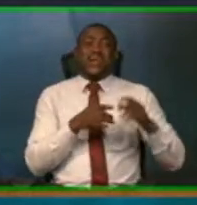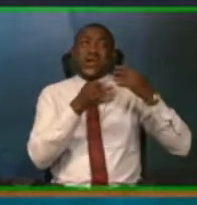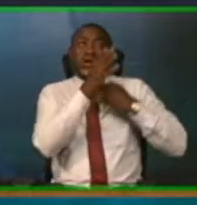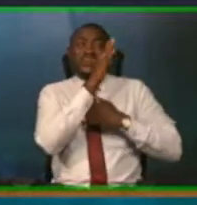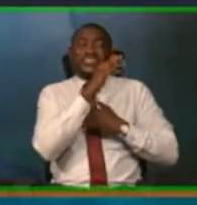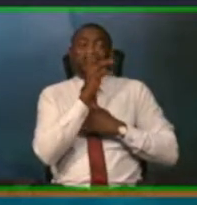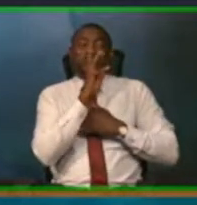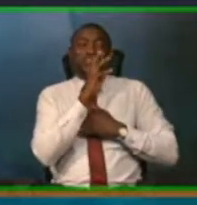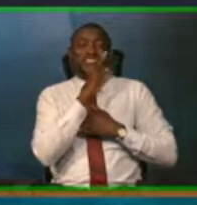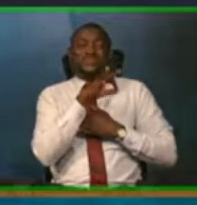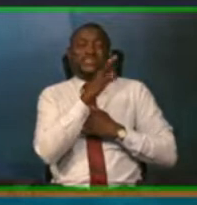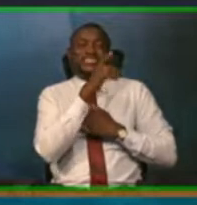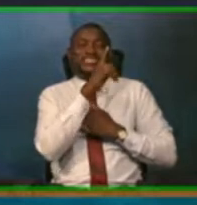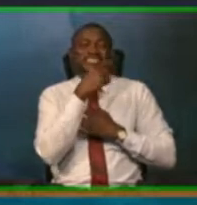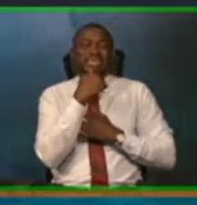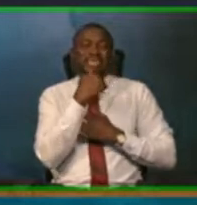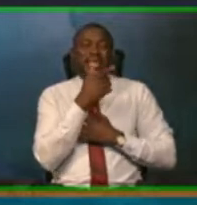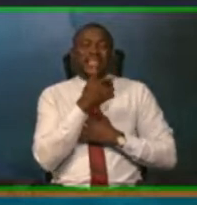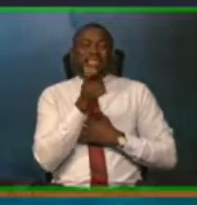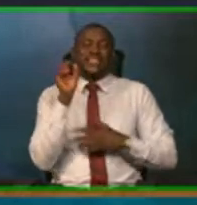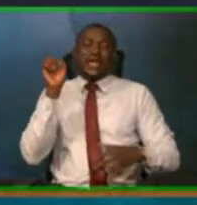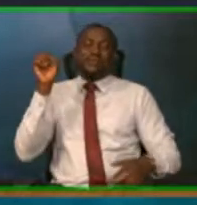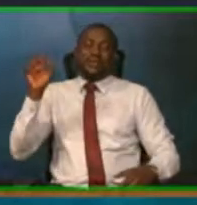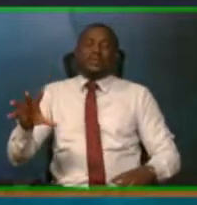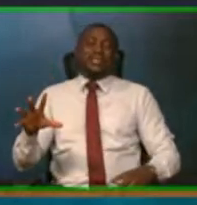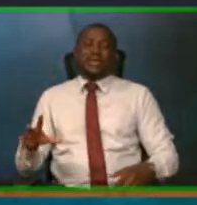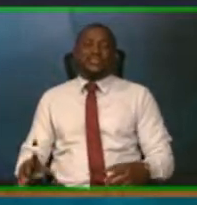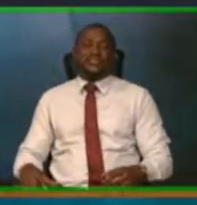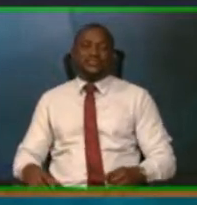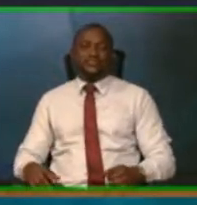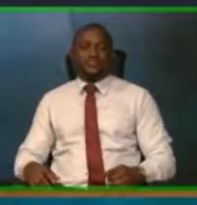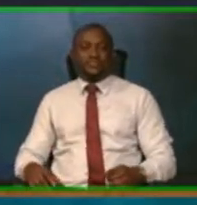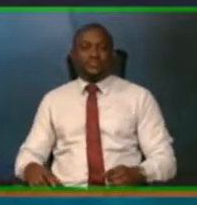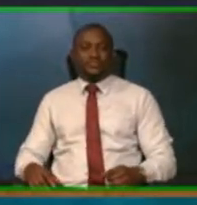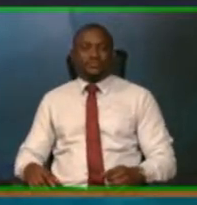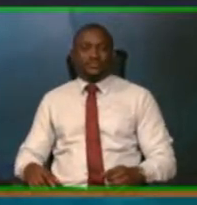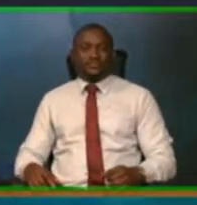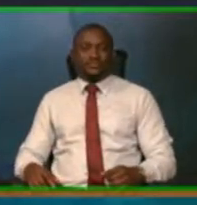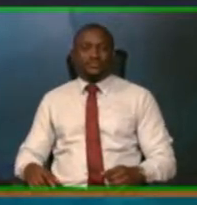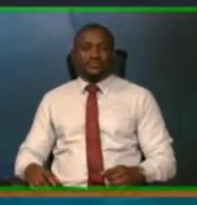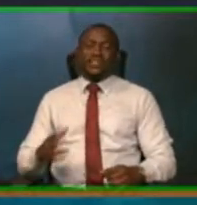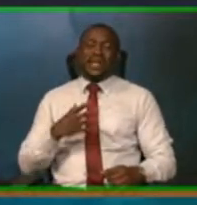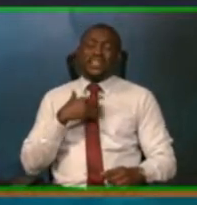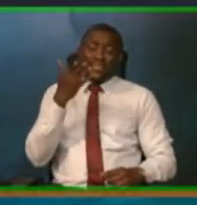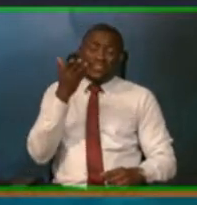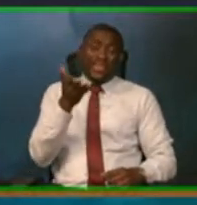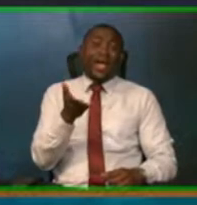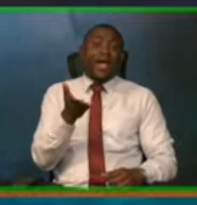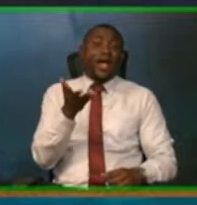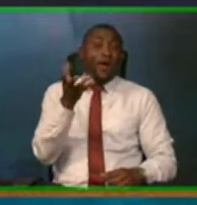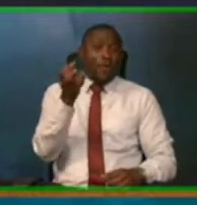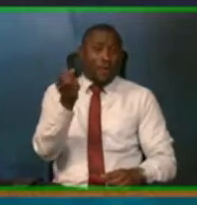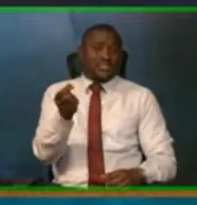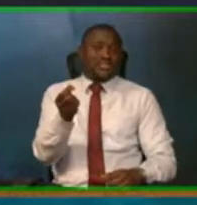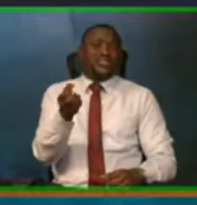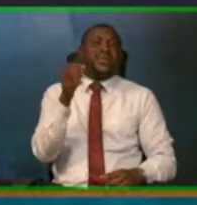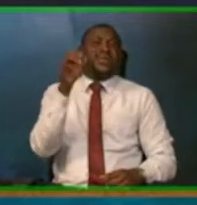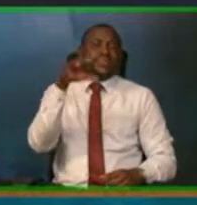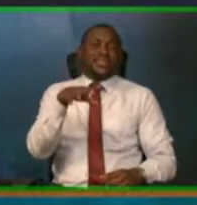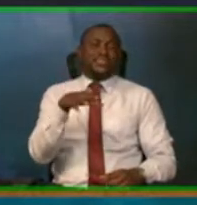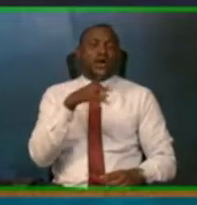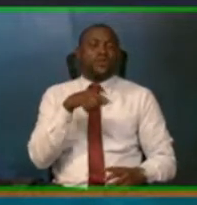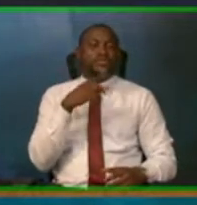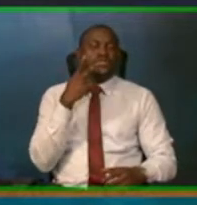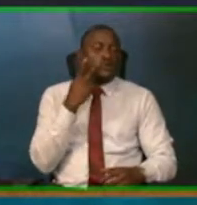talking spirit, said, light be. Are we together now? And there was, and what he saw